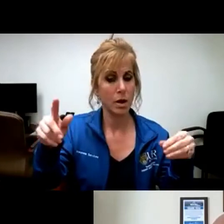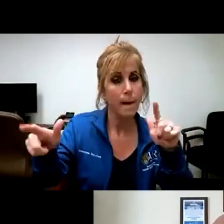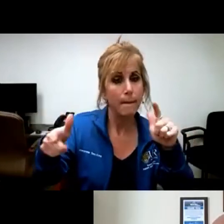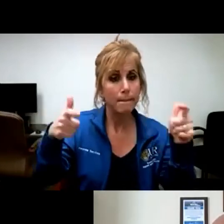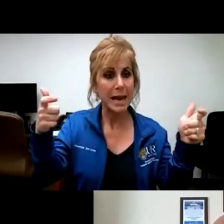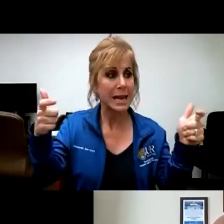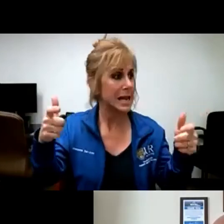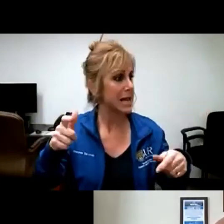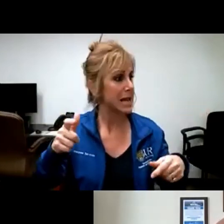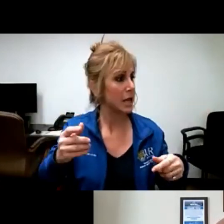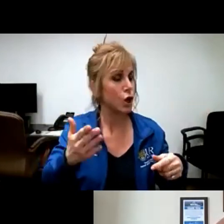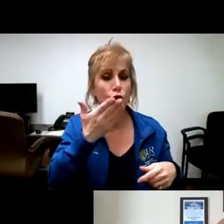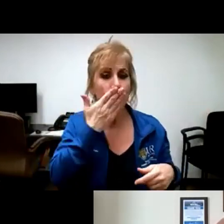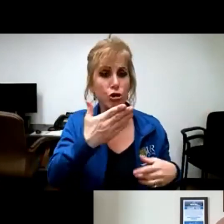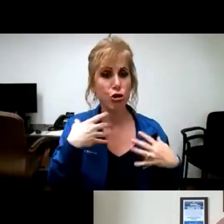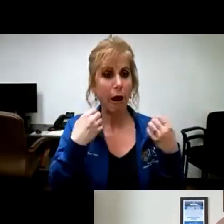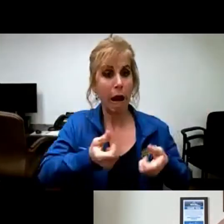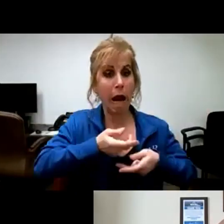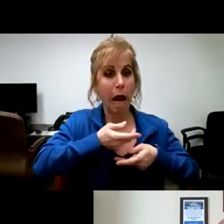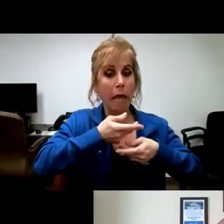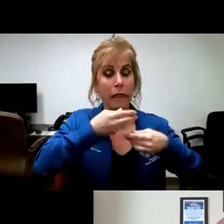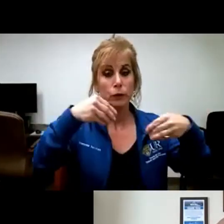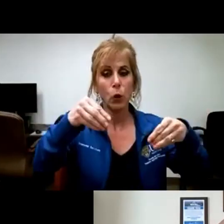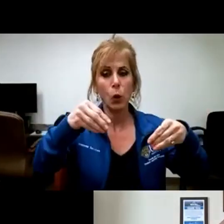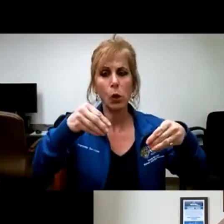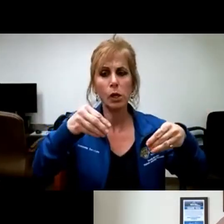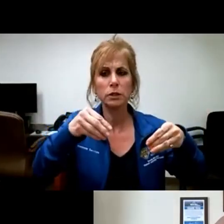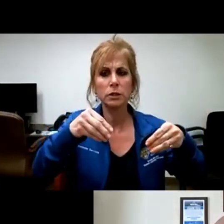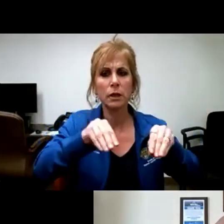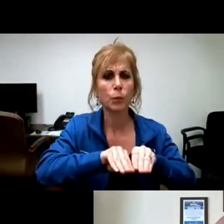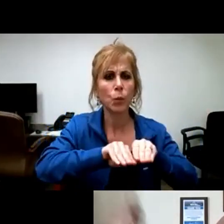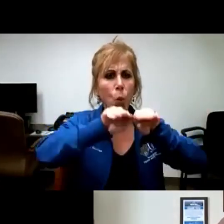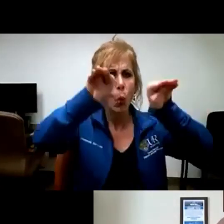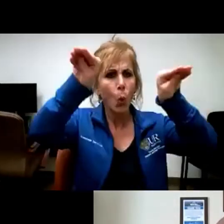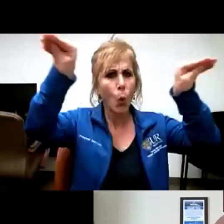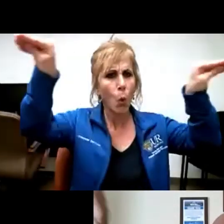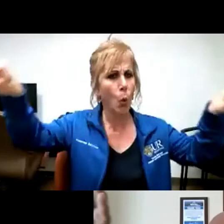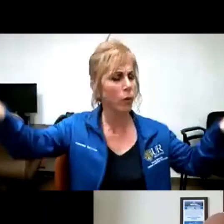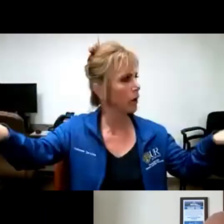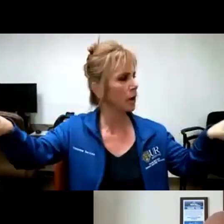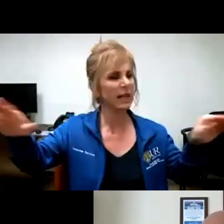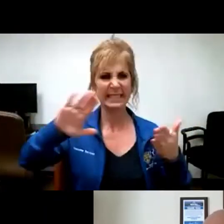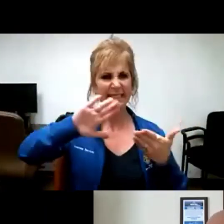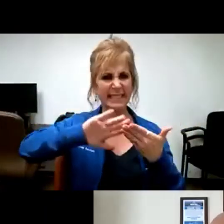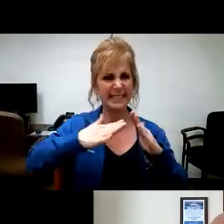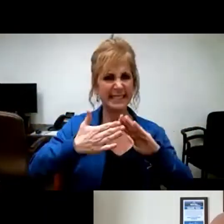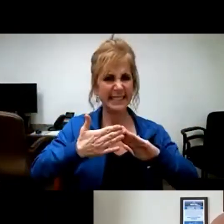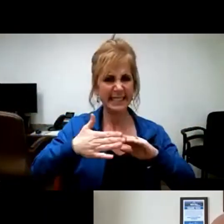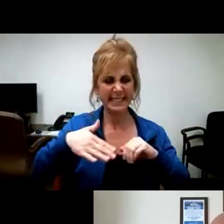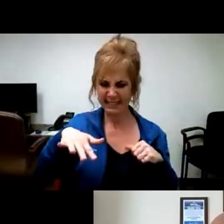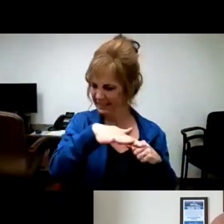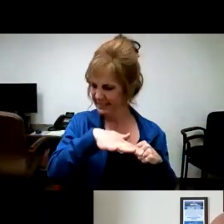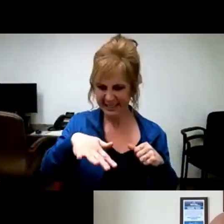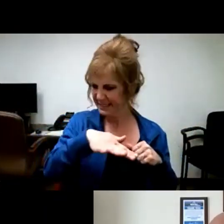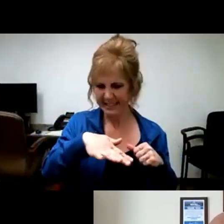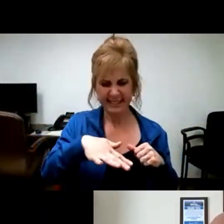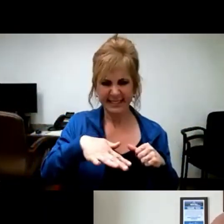the city, and they're starting to be relocated in suburban areas and even areas outside of Rochester, New York State,